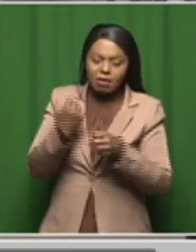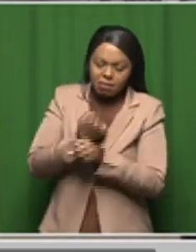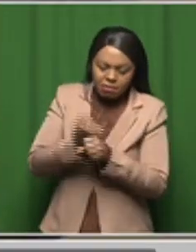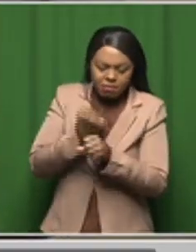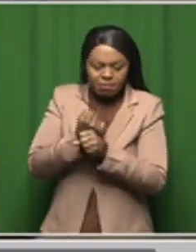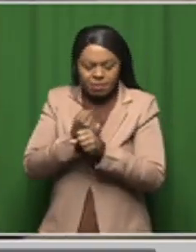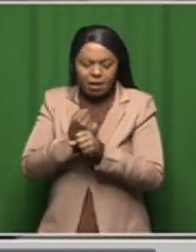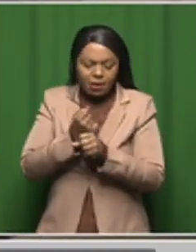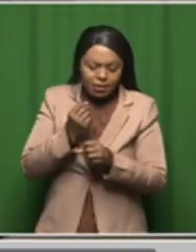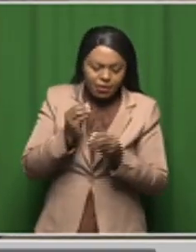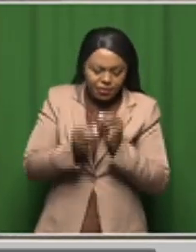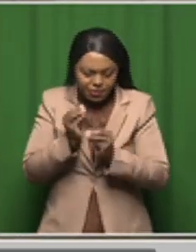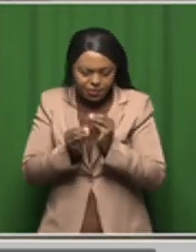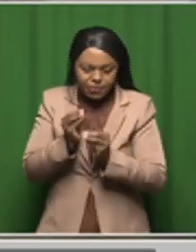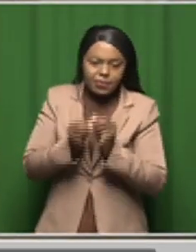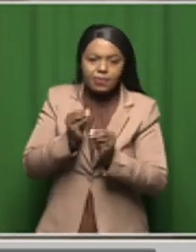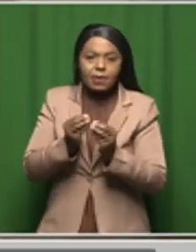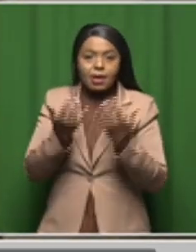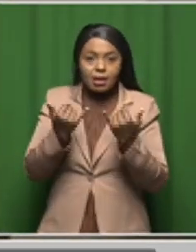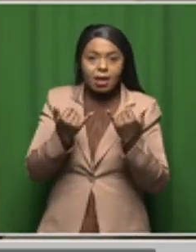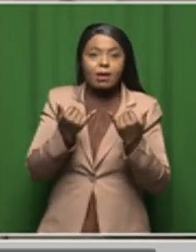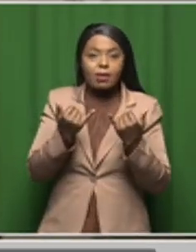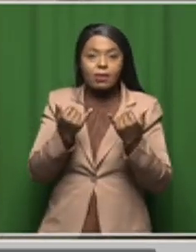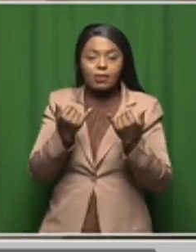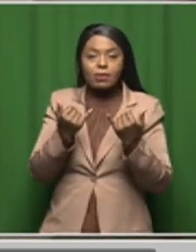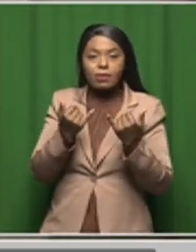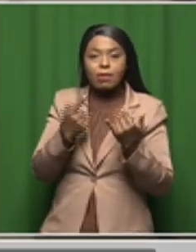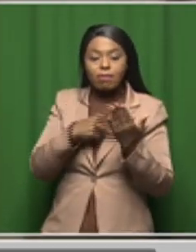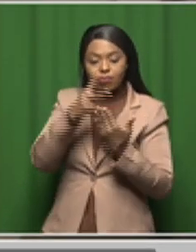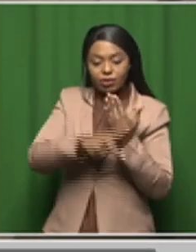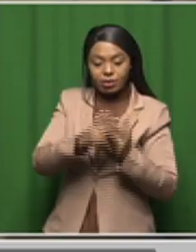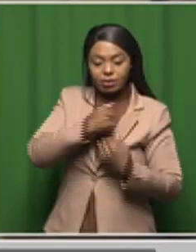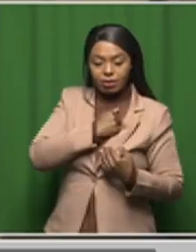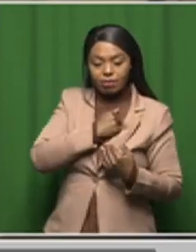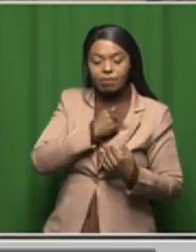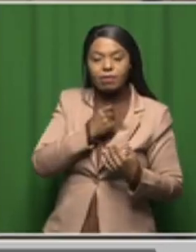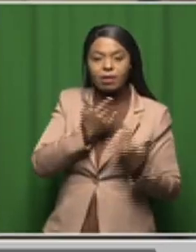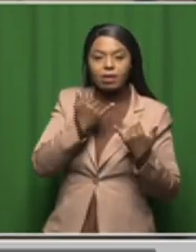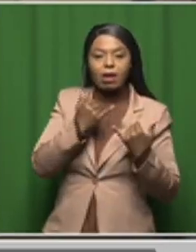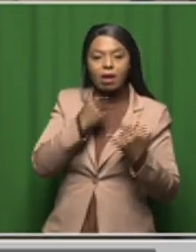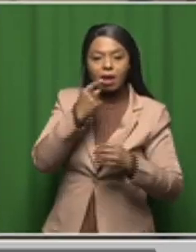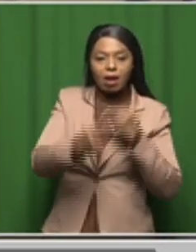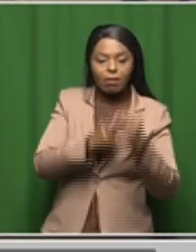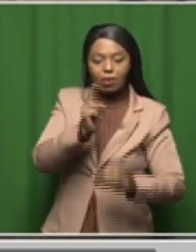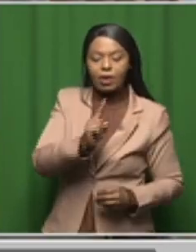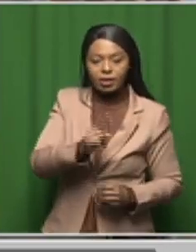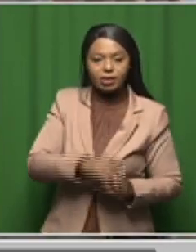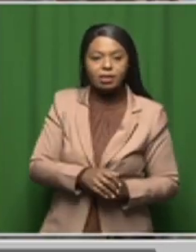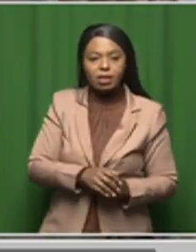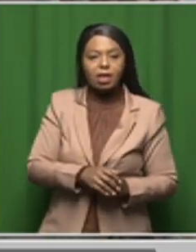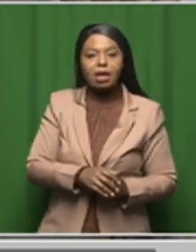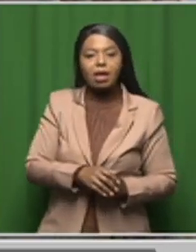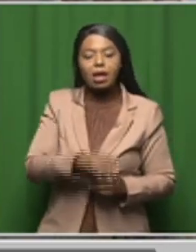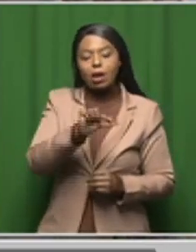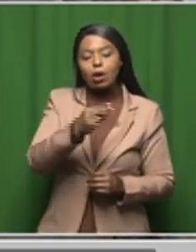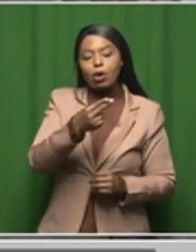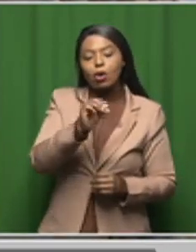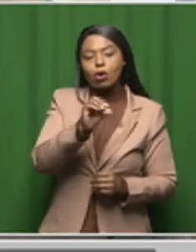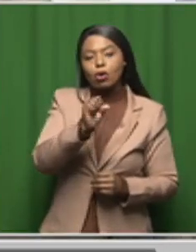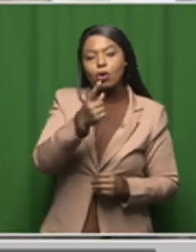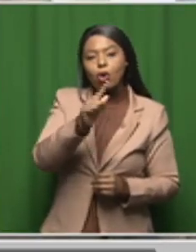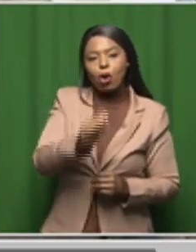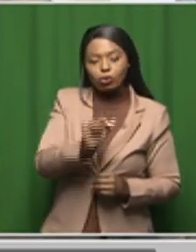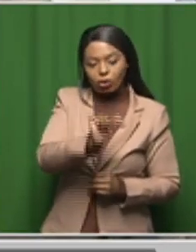show is about what I call the ghosts of that fire. Sure. My grandparents, pictures